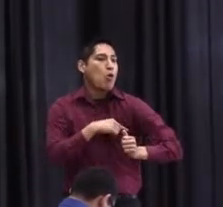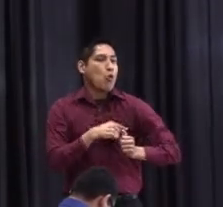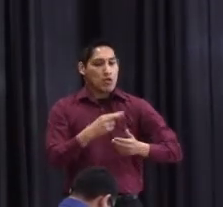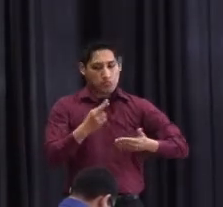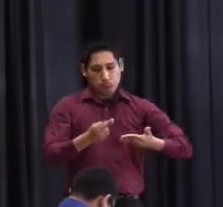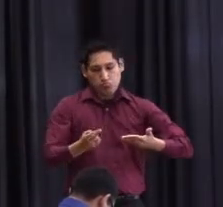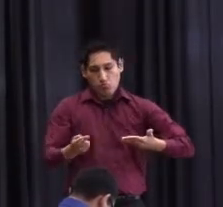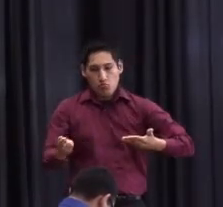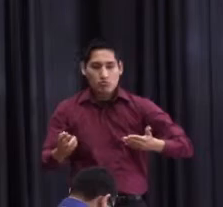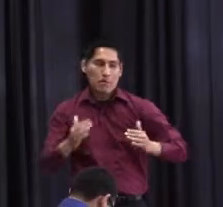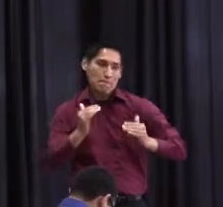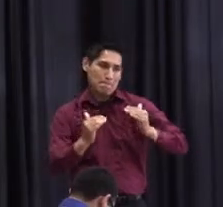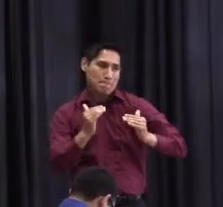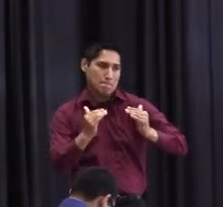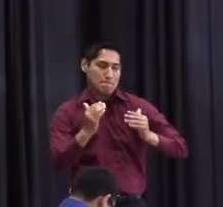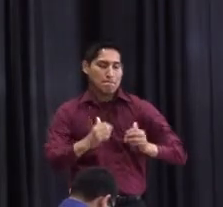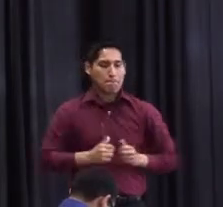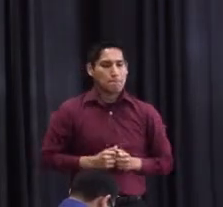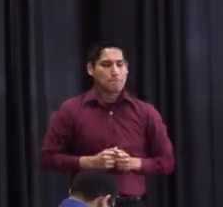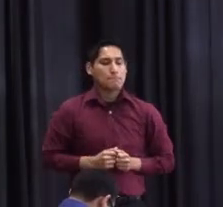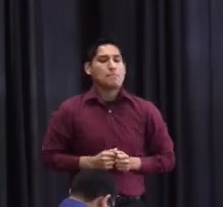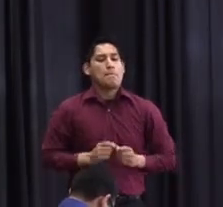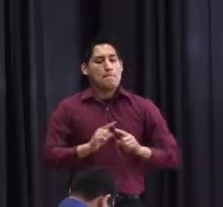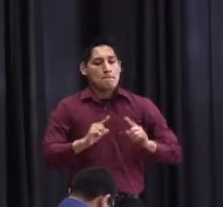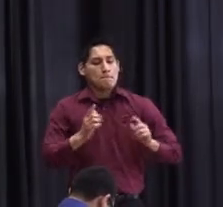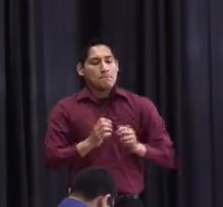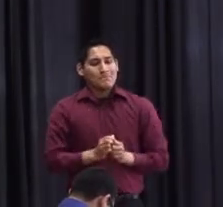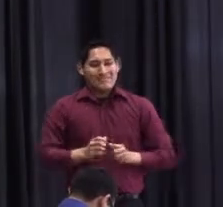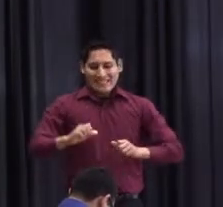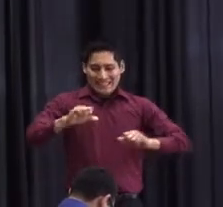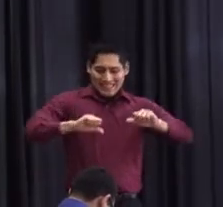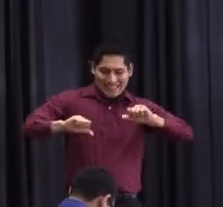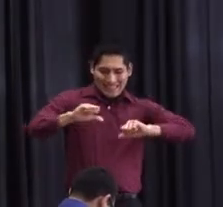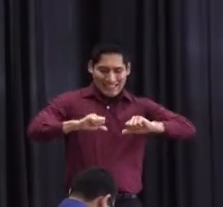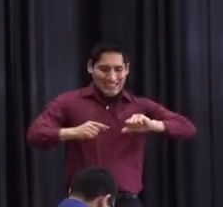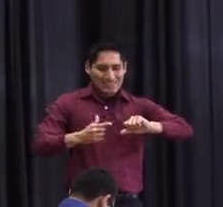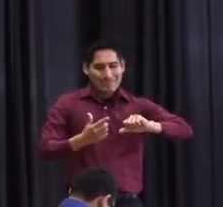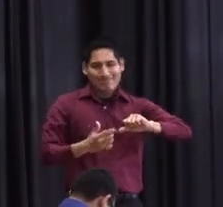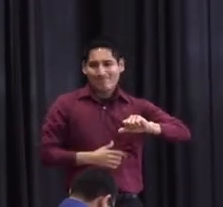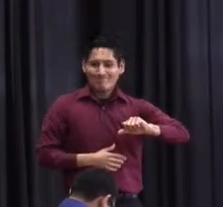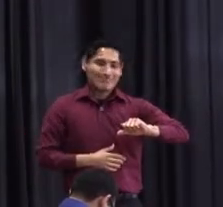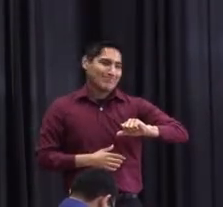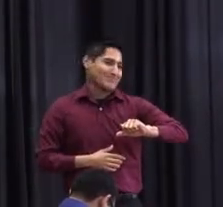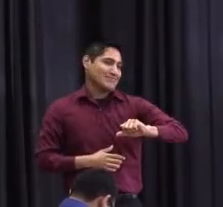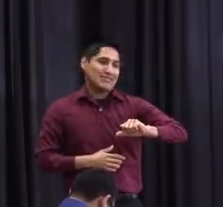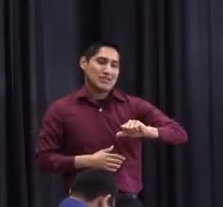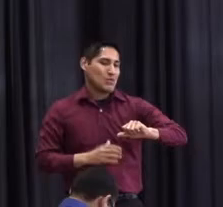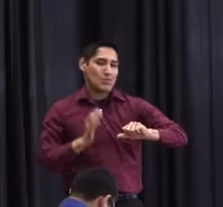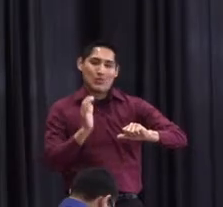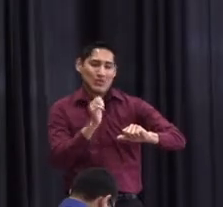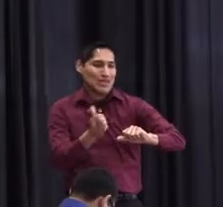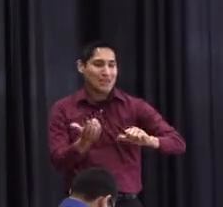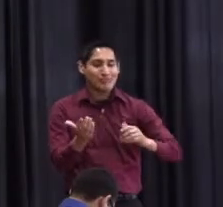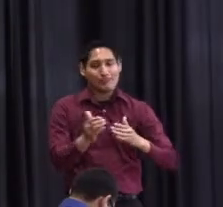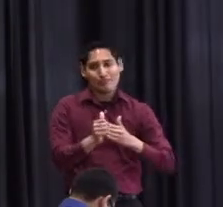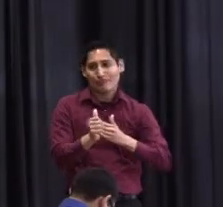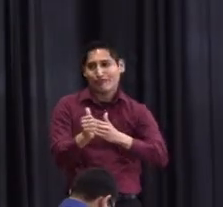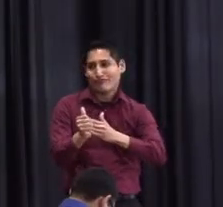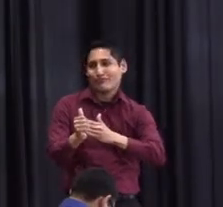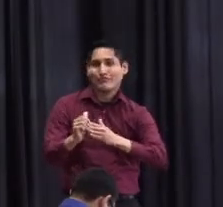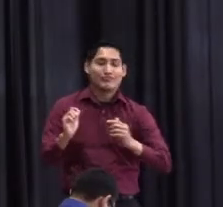resources. However, science won't take us everywhere. There